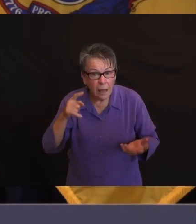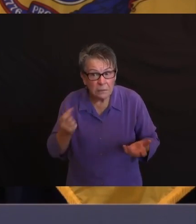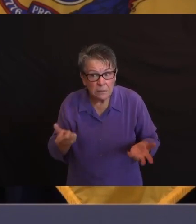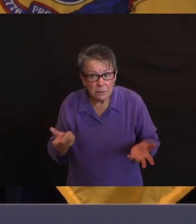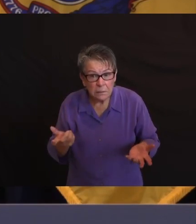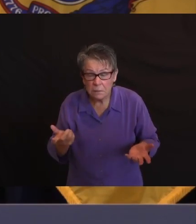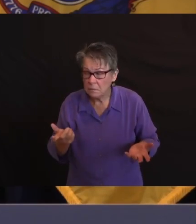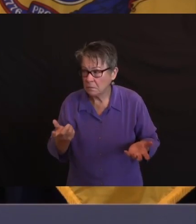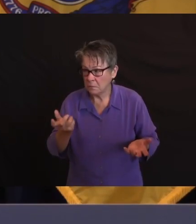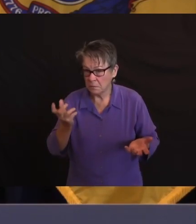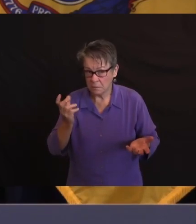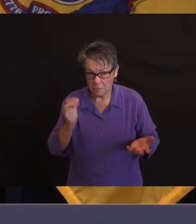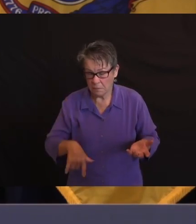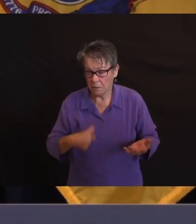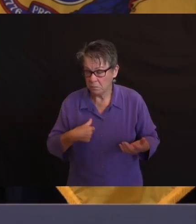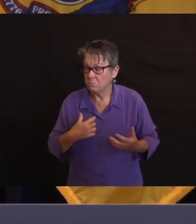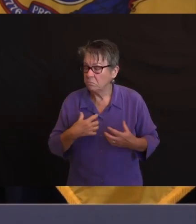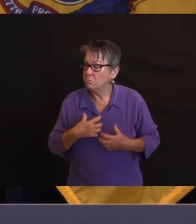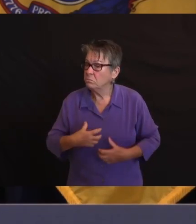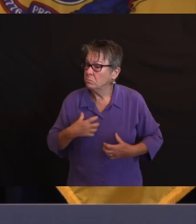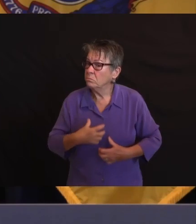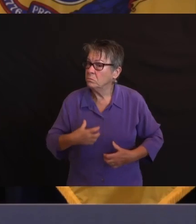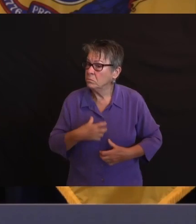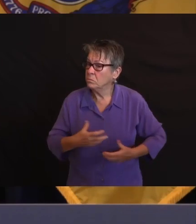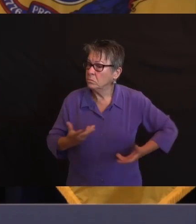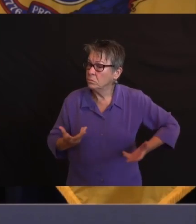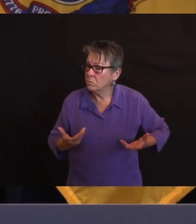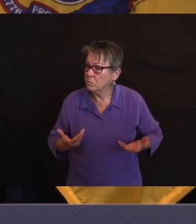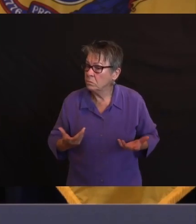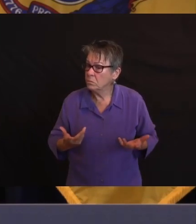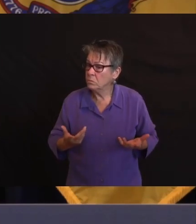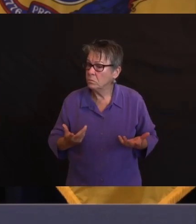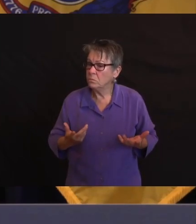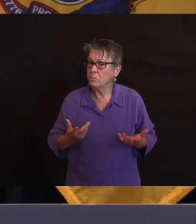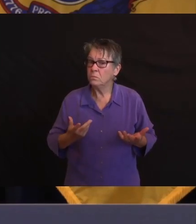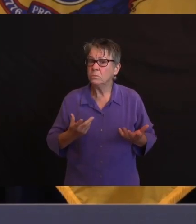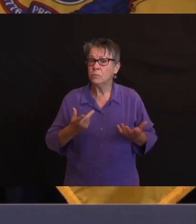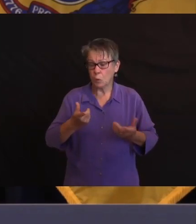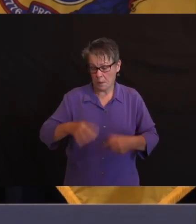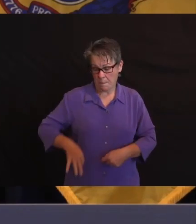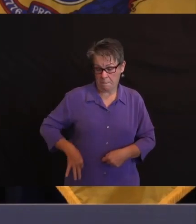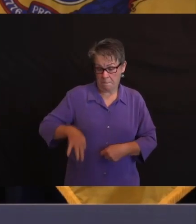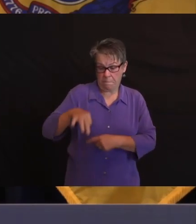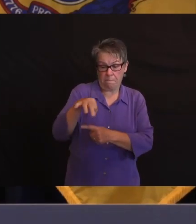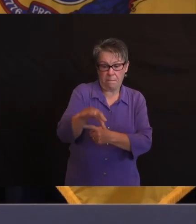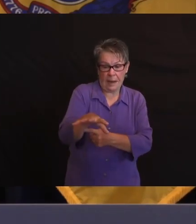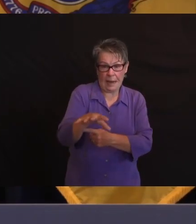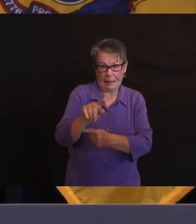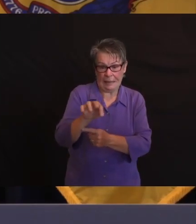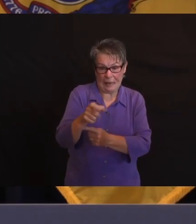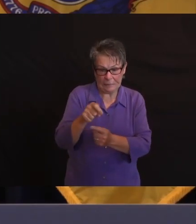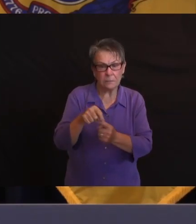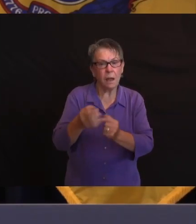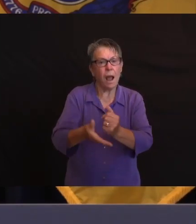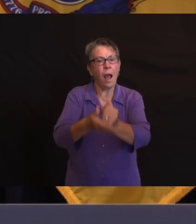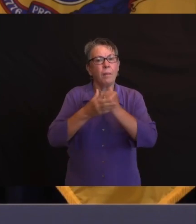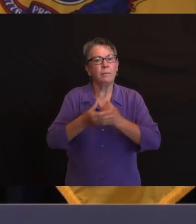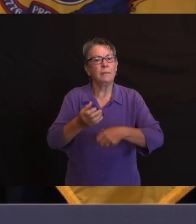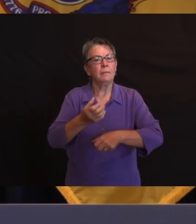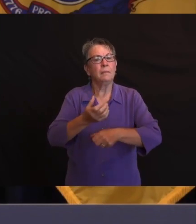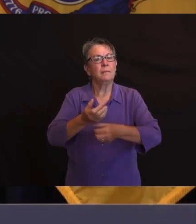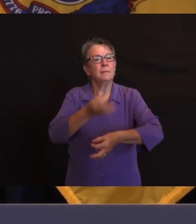stuff back, whether it's education, public health, roads, bridges, infrastructure, housing, whatever it might be. And